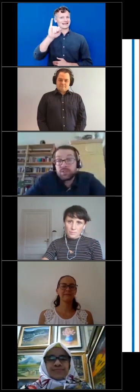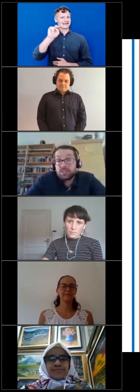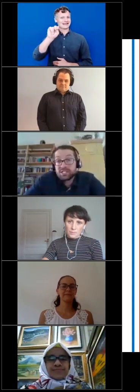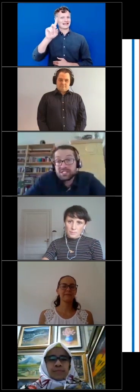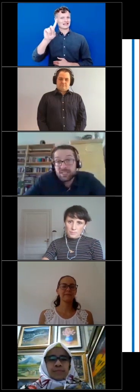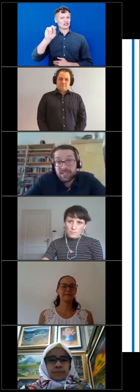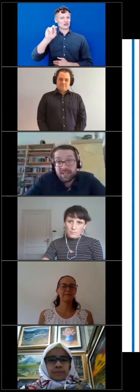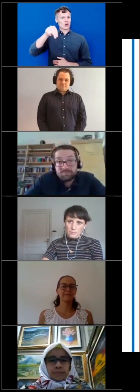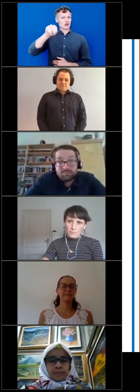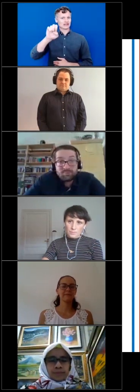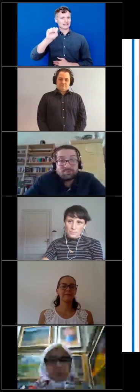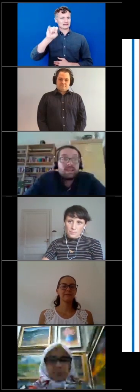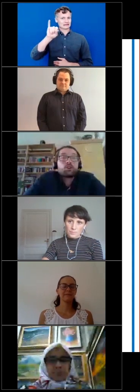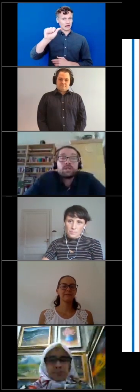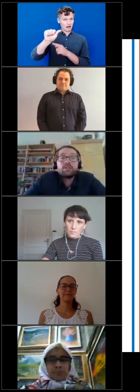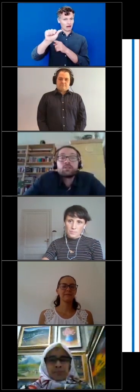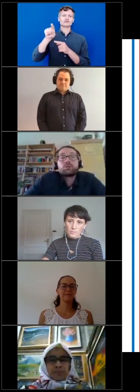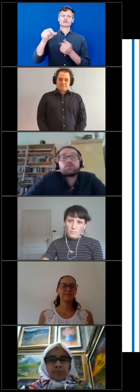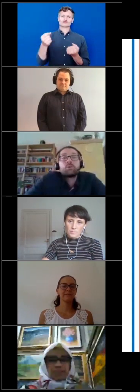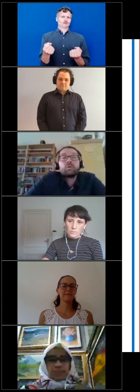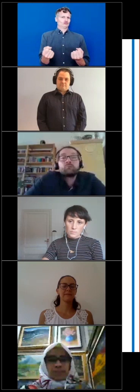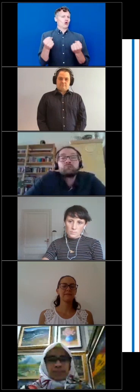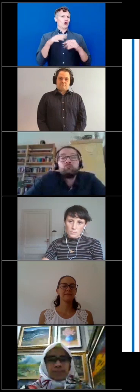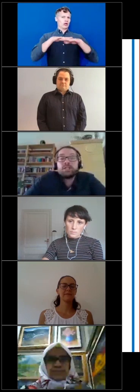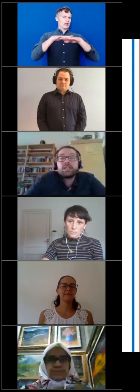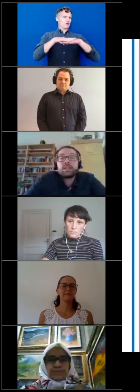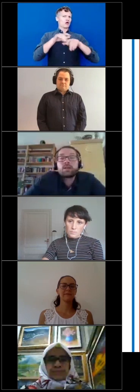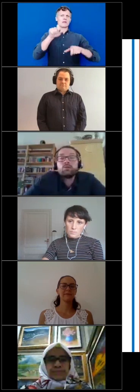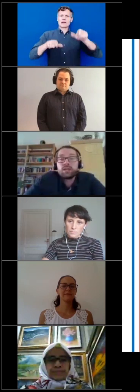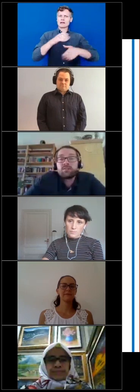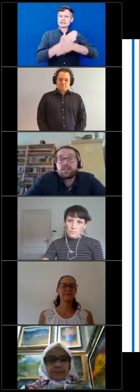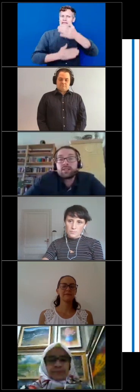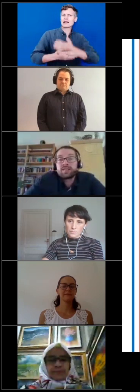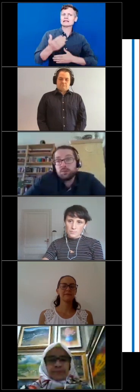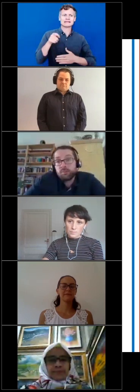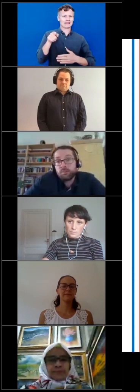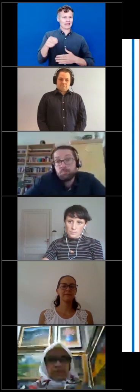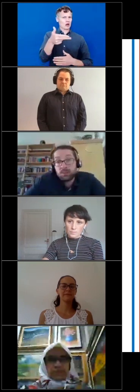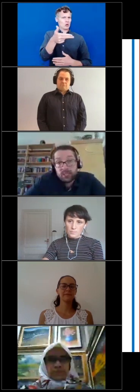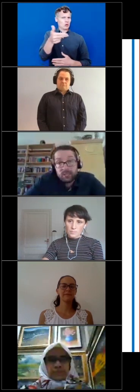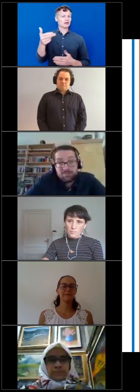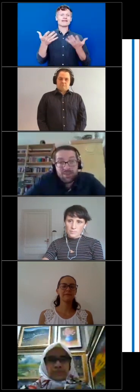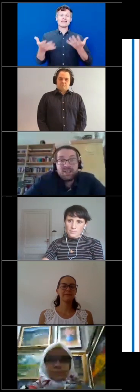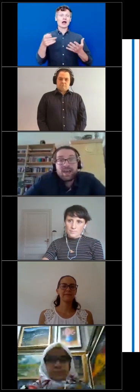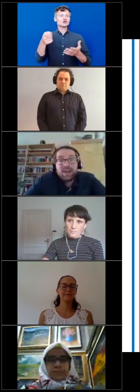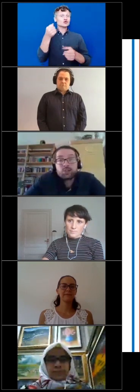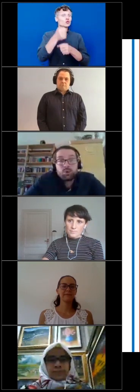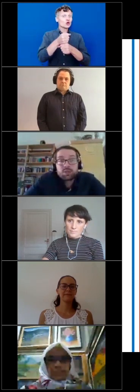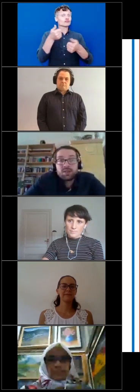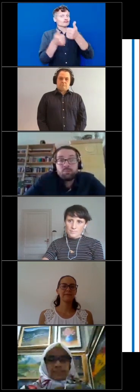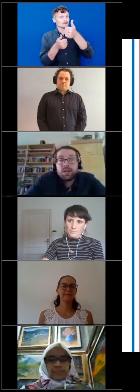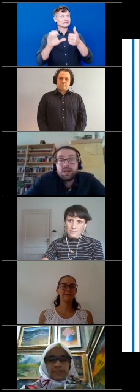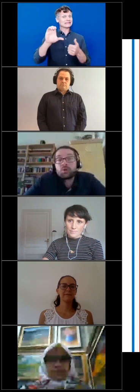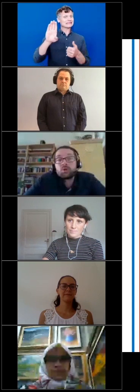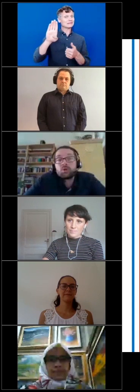with disabilities there. Currently, Cucu is working as disability inclusion advisor for CBM Indonesia and supports